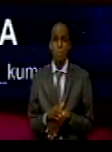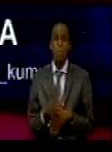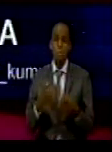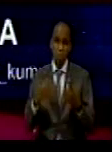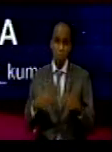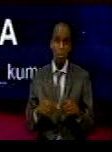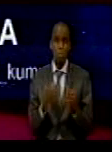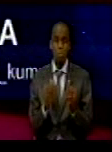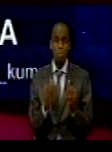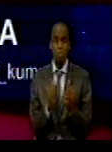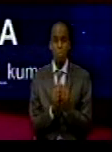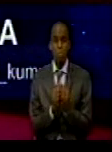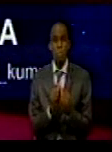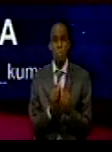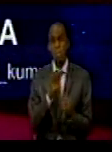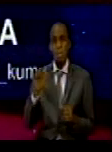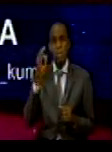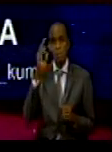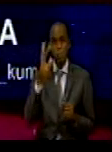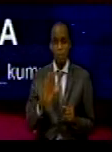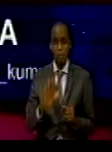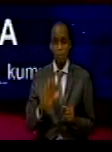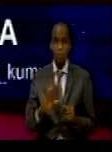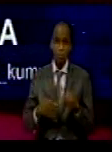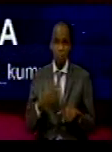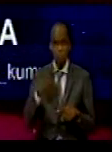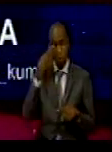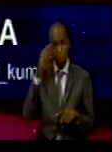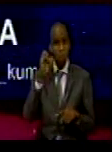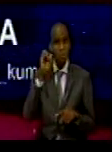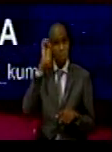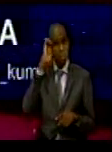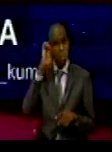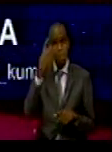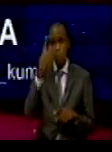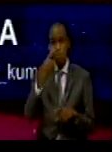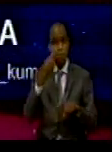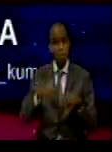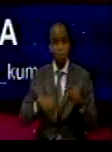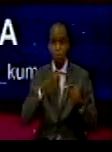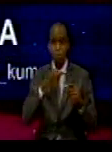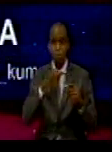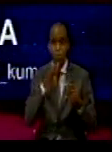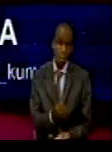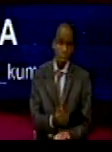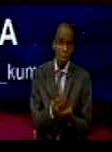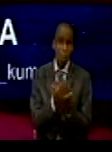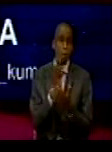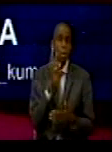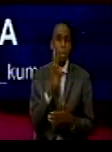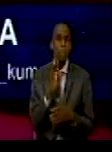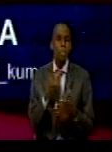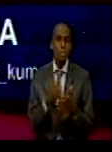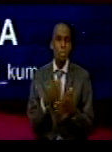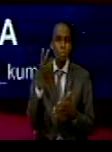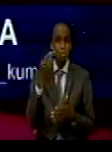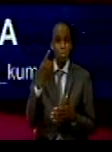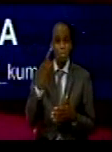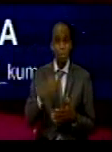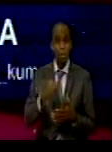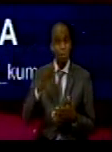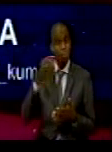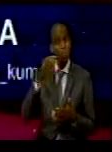friend. I couldn't carry her myself, and it was the pastor that backed my wife